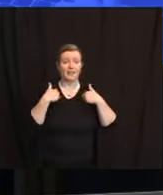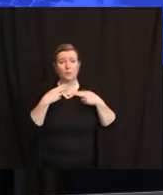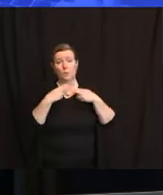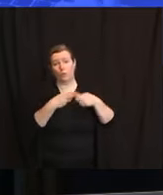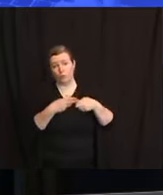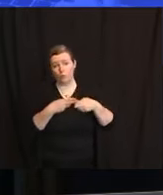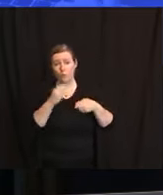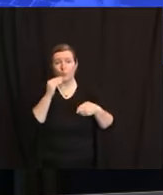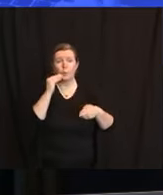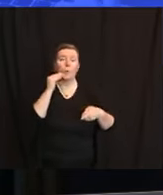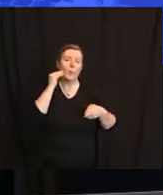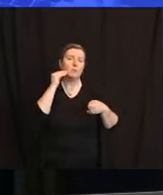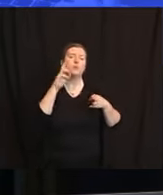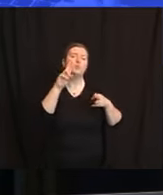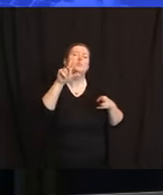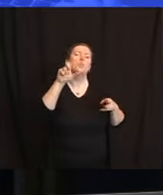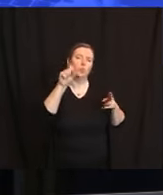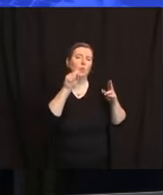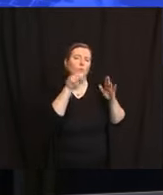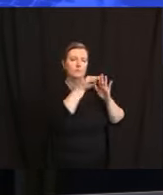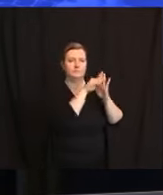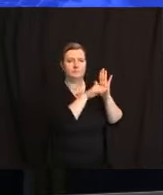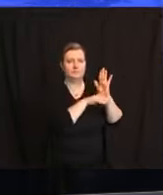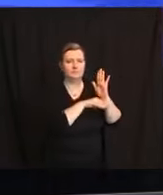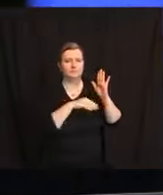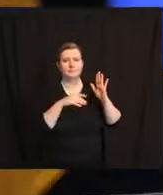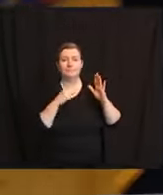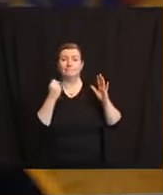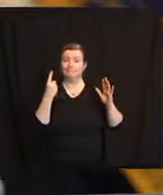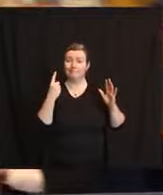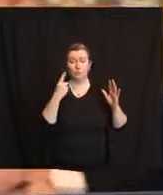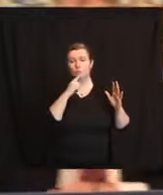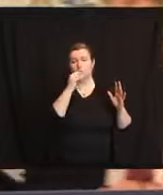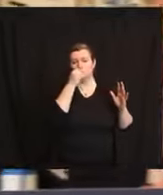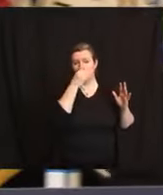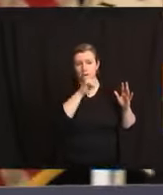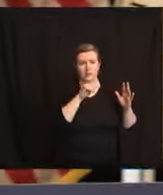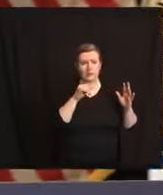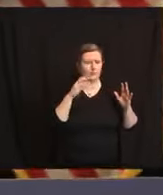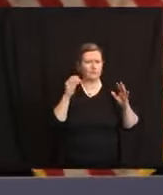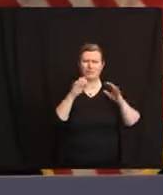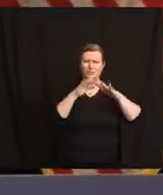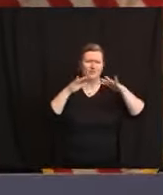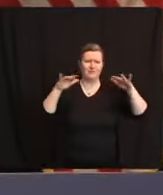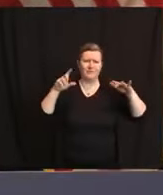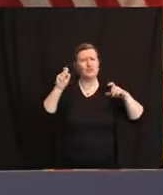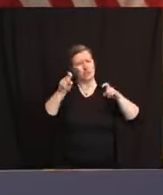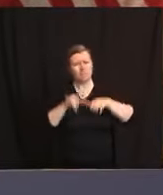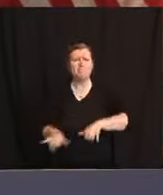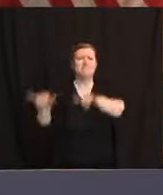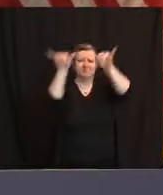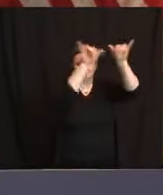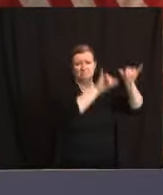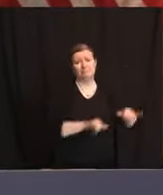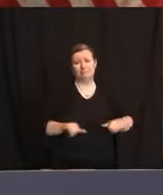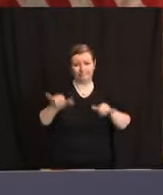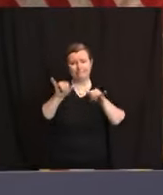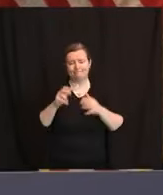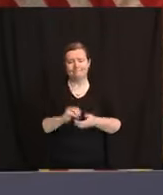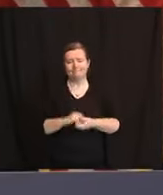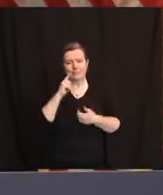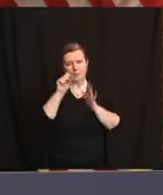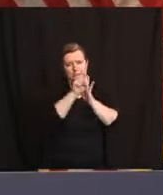systems is ridiculous. Thank you for that. Matt, you wanted to add something on beaches, I think, right? Yeah, just on the beaches order, and John, when it comes out and you see it, I think it'll